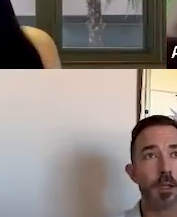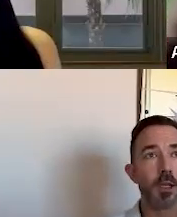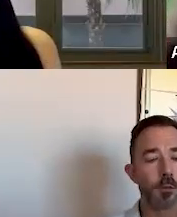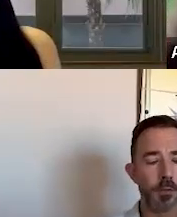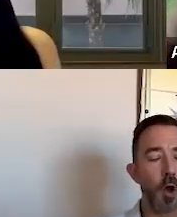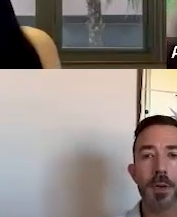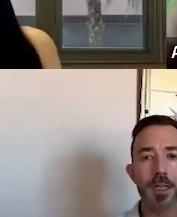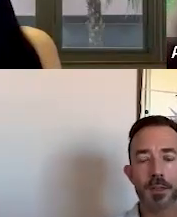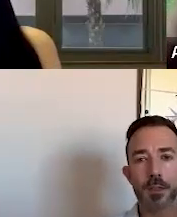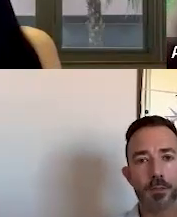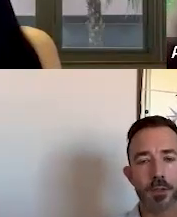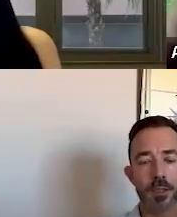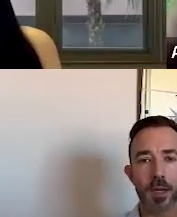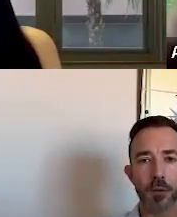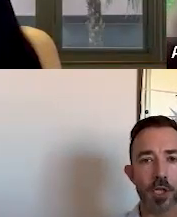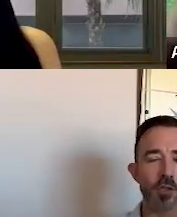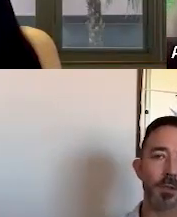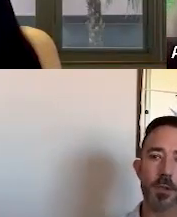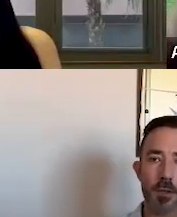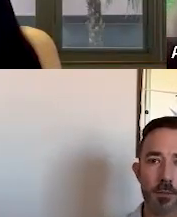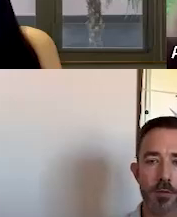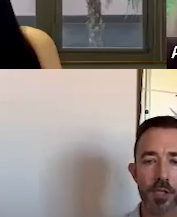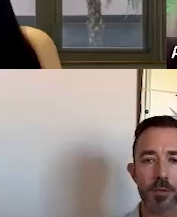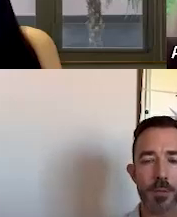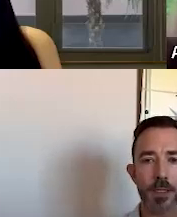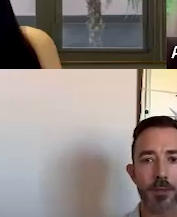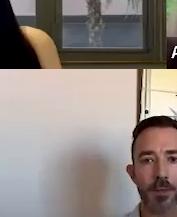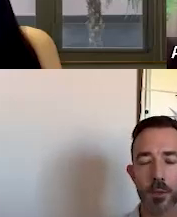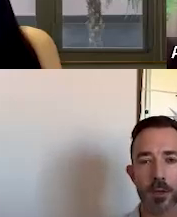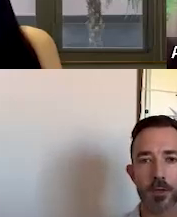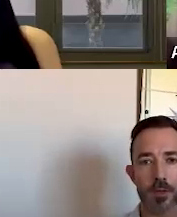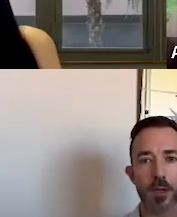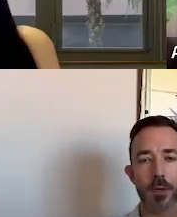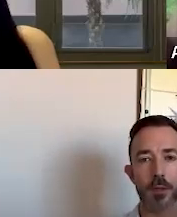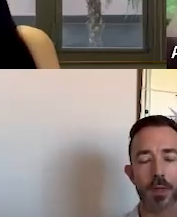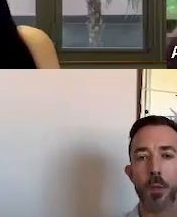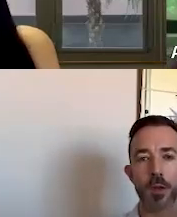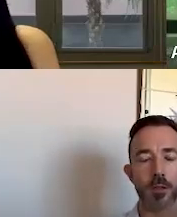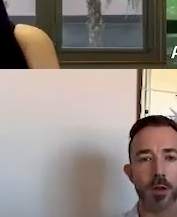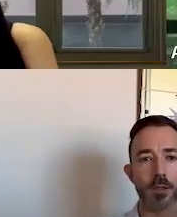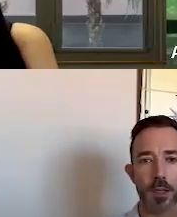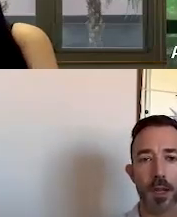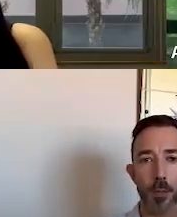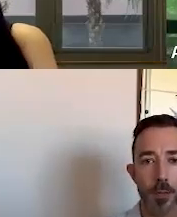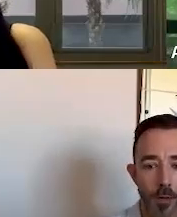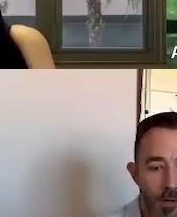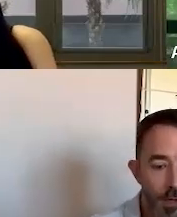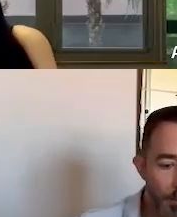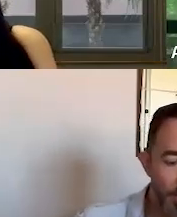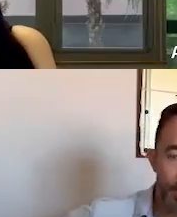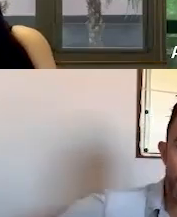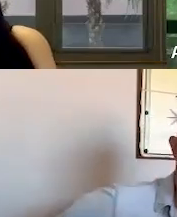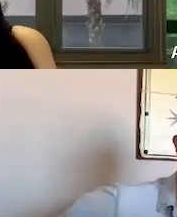I think nobody gets in this field to get rich from a service provision perspective. Everyone is in here because they want to do the right thing and help